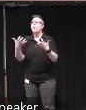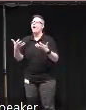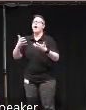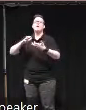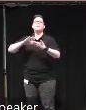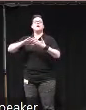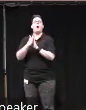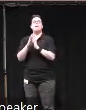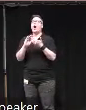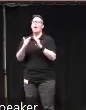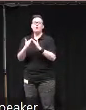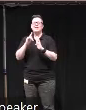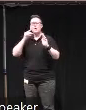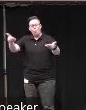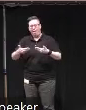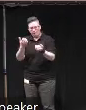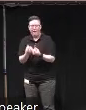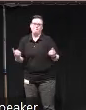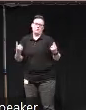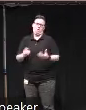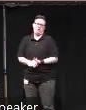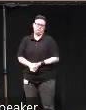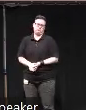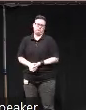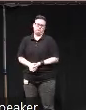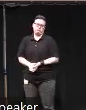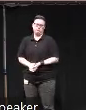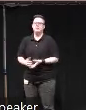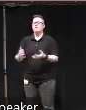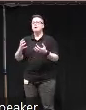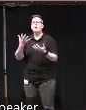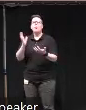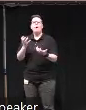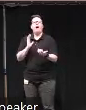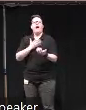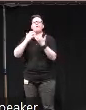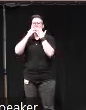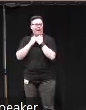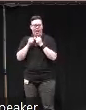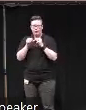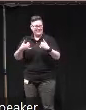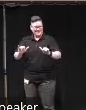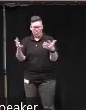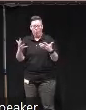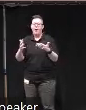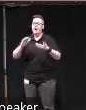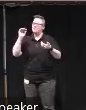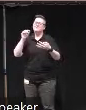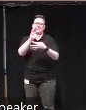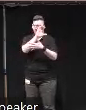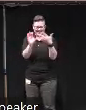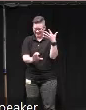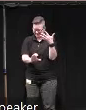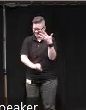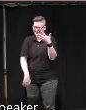community that welcomes everybody. And our values remain collaboration, communication,